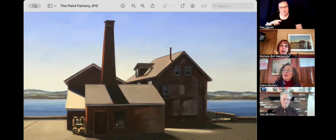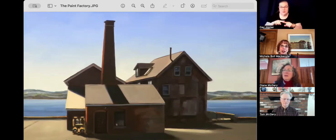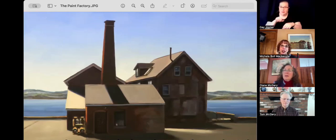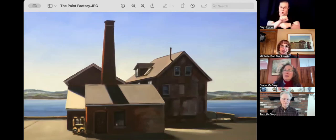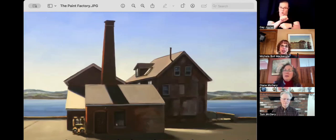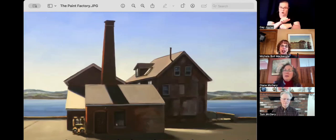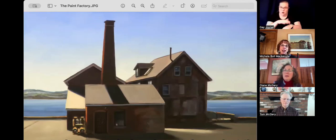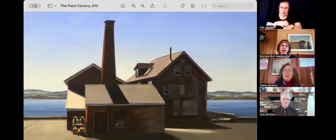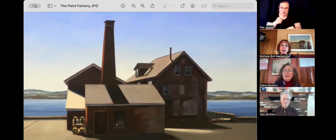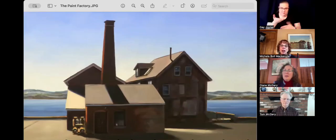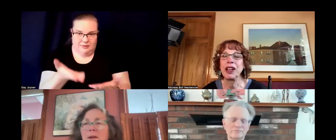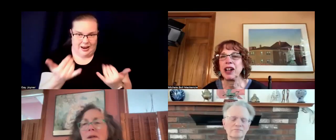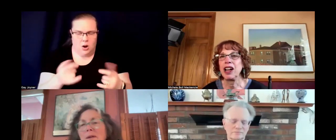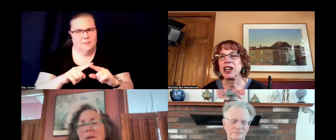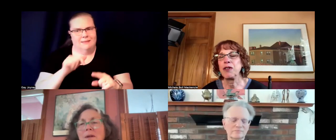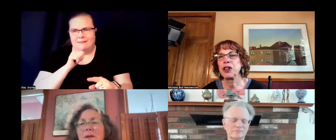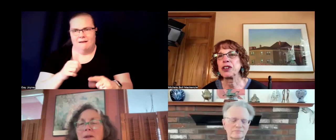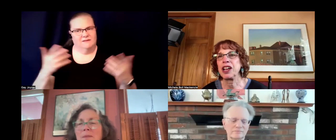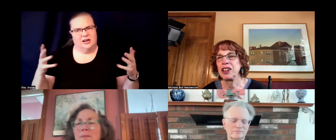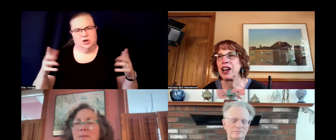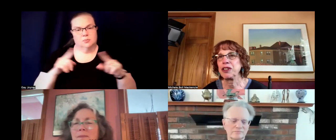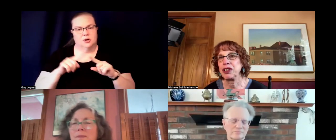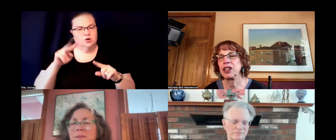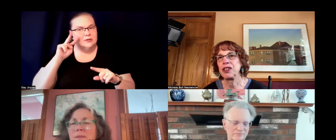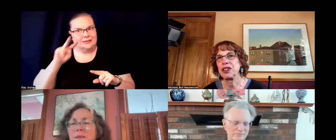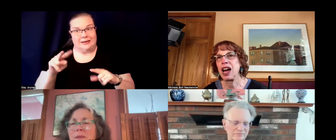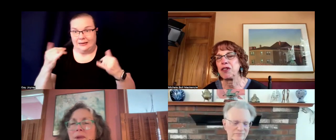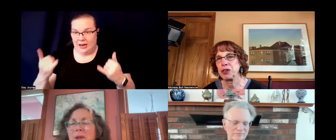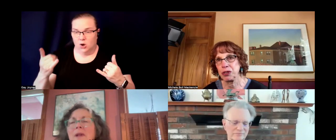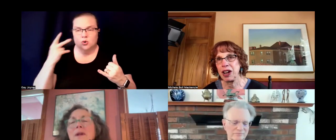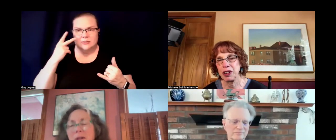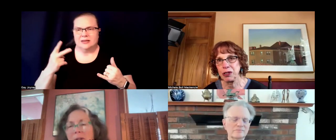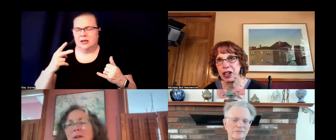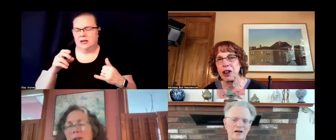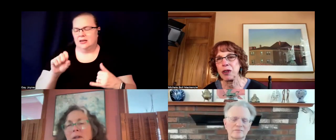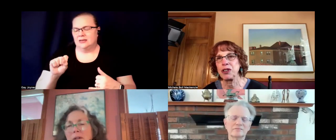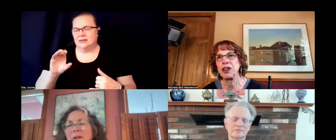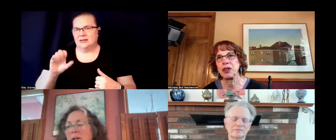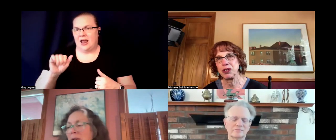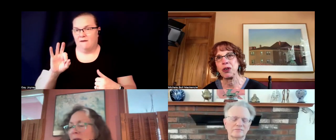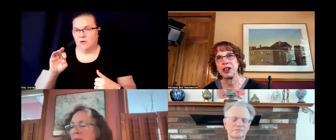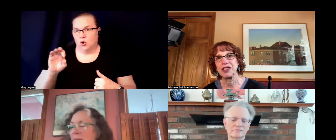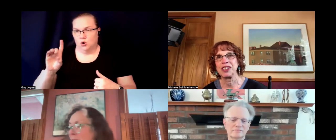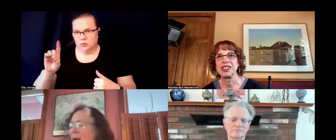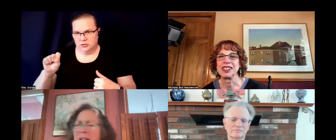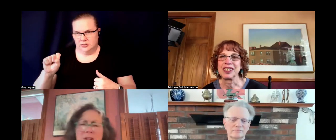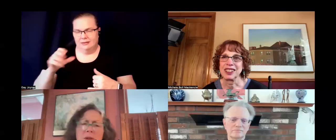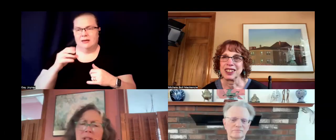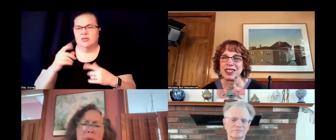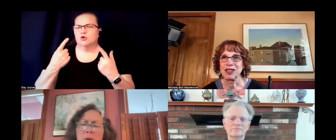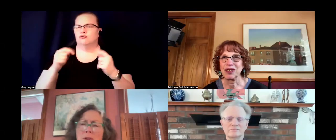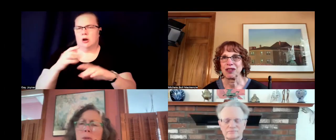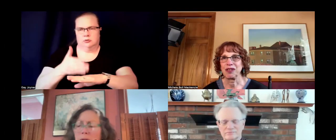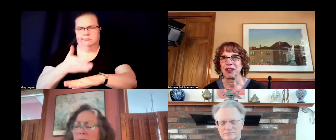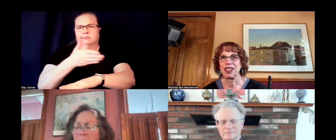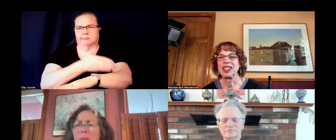mean, obviously not done, but they, if you looked at it now, you'll see a lot of scaffolds around it because they are trying to restore it. Yeah, it takes a long